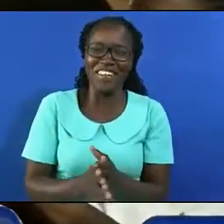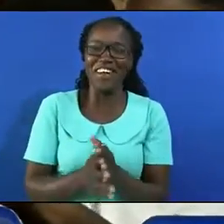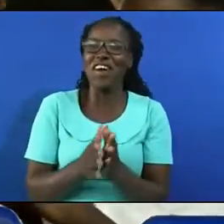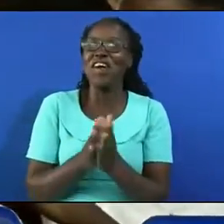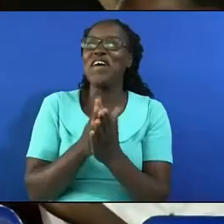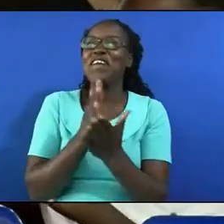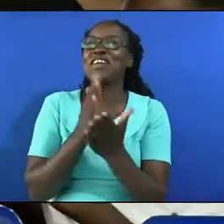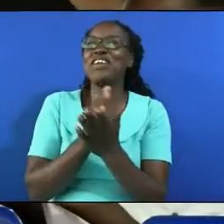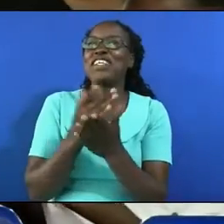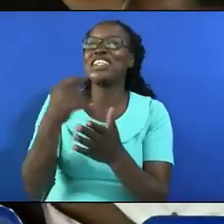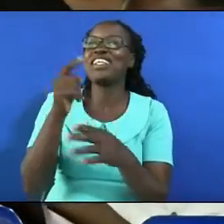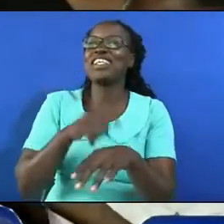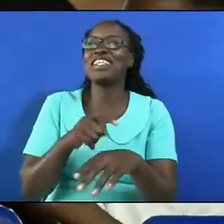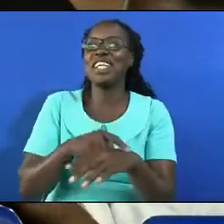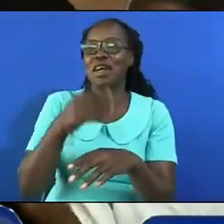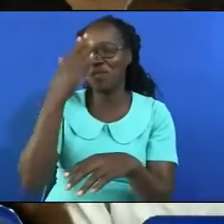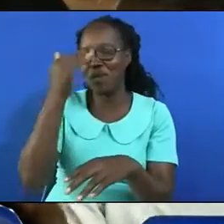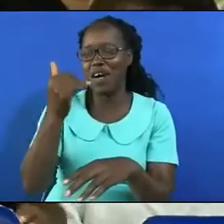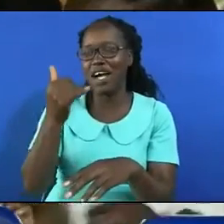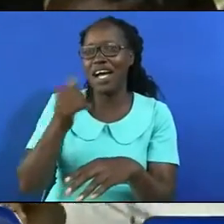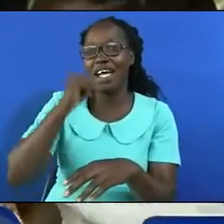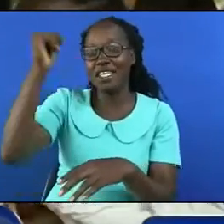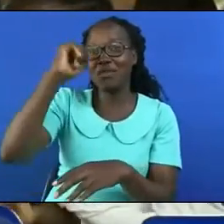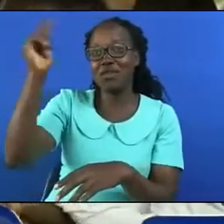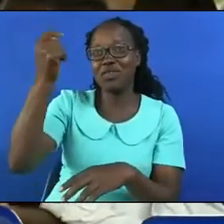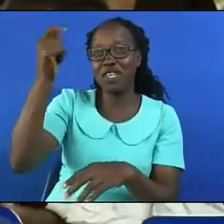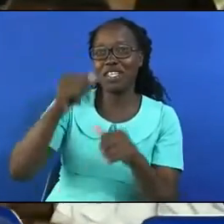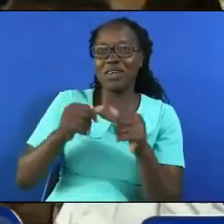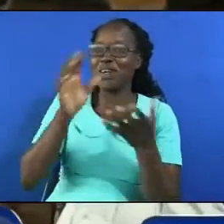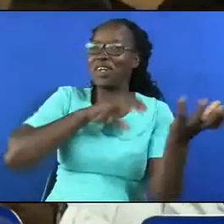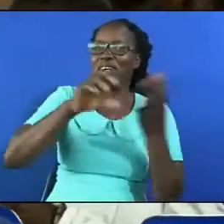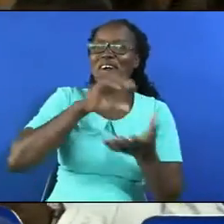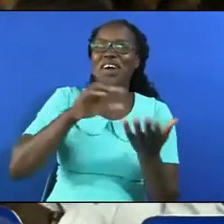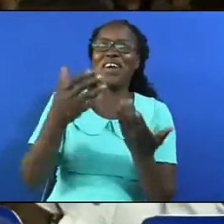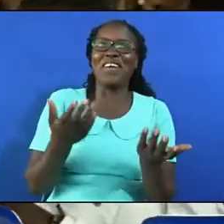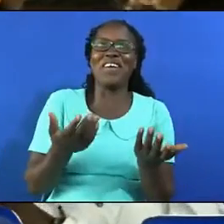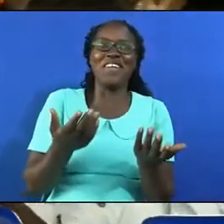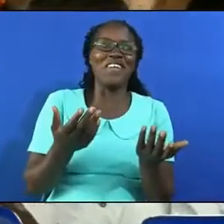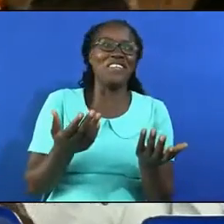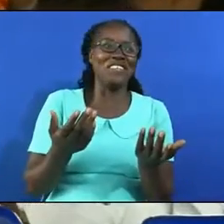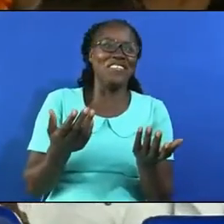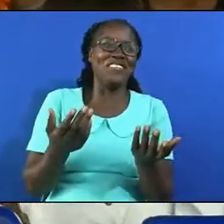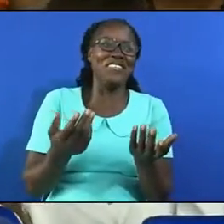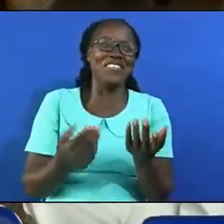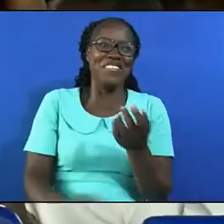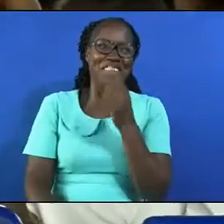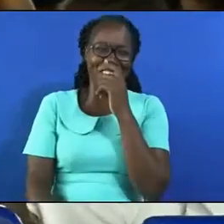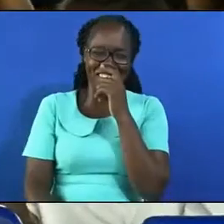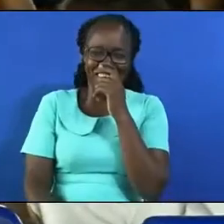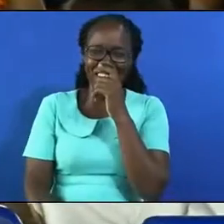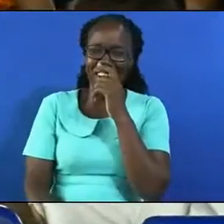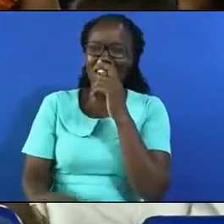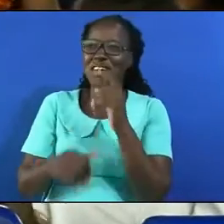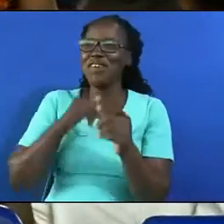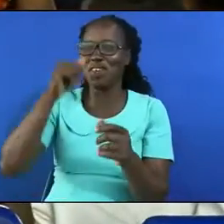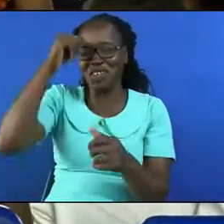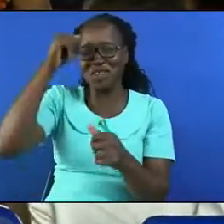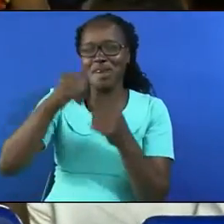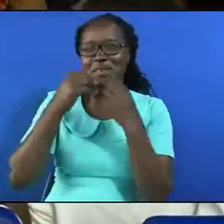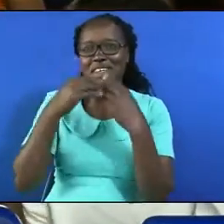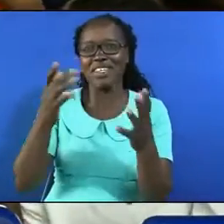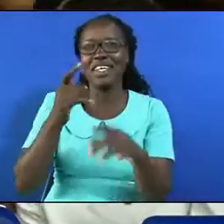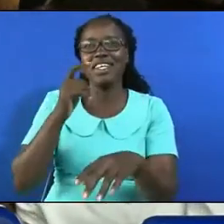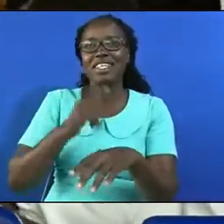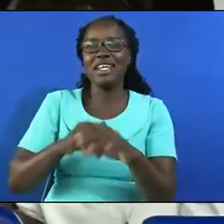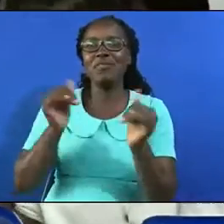And in fact, this is the right time because the politics of Kenya will confuse us. Are we together? So we will not even remember. By the